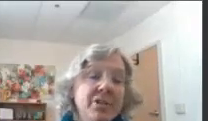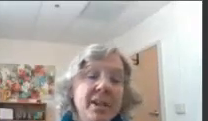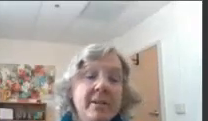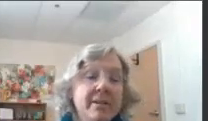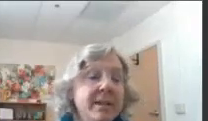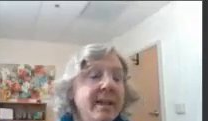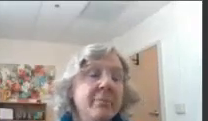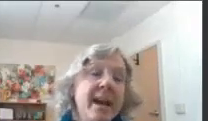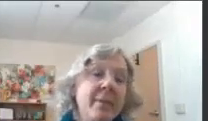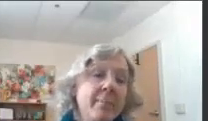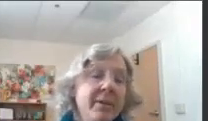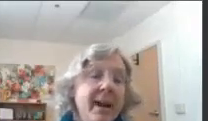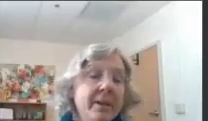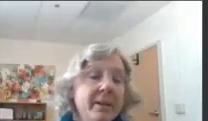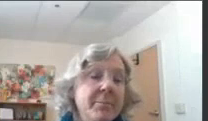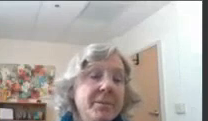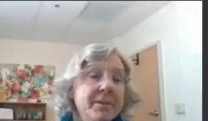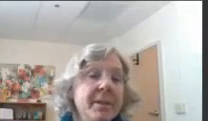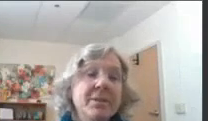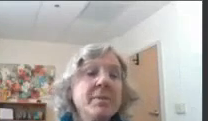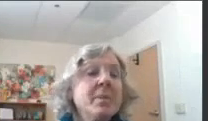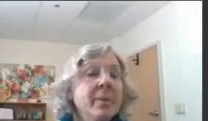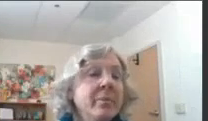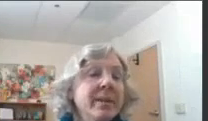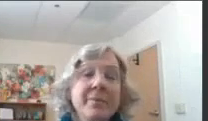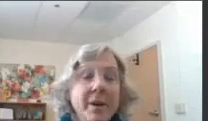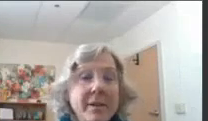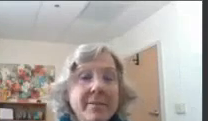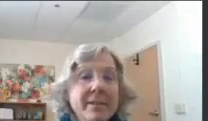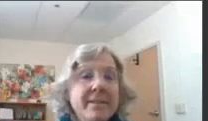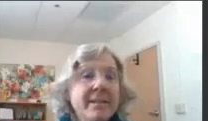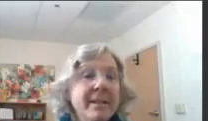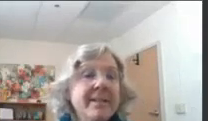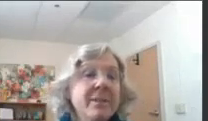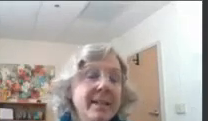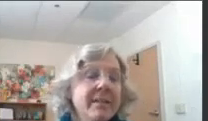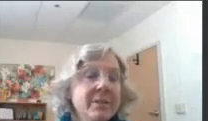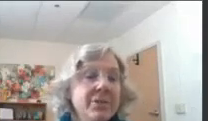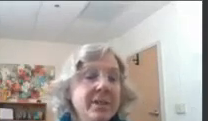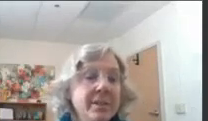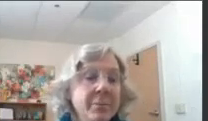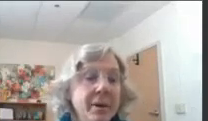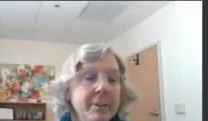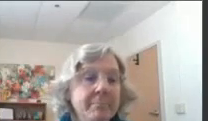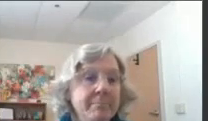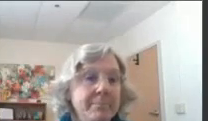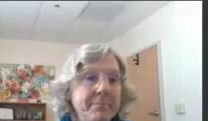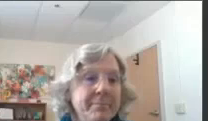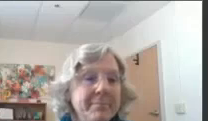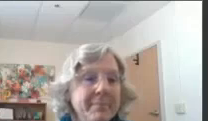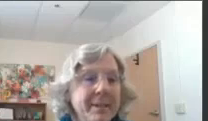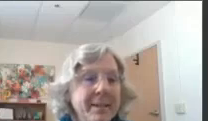back into the jail, and we're having better outcomes. So it was a win-win for all of us, and it's a great solution to the